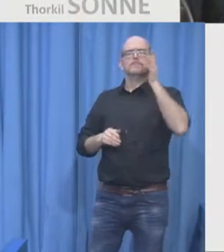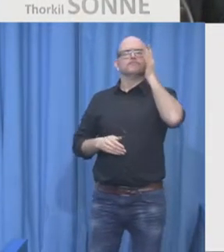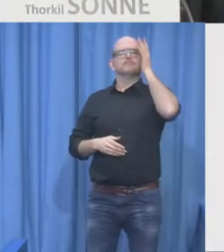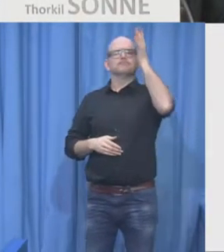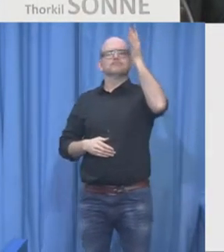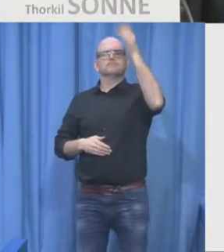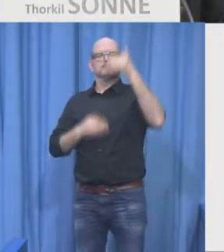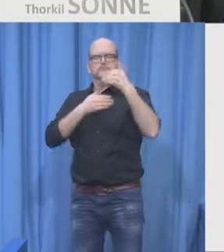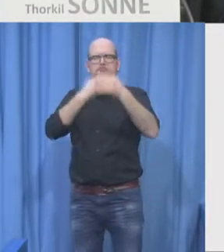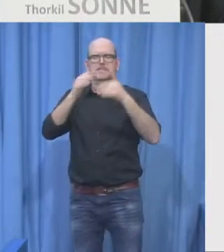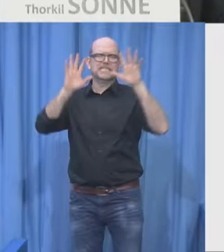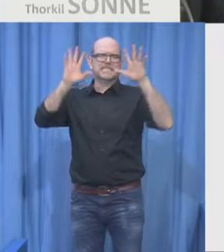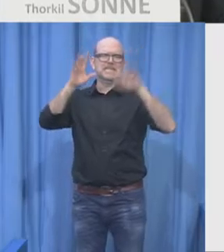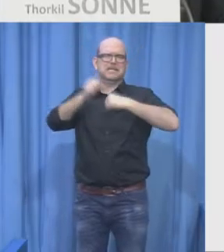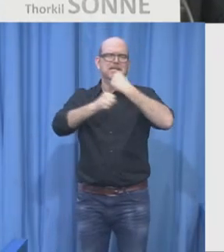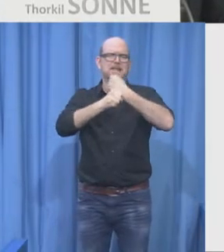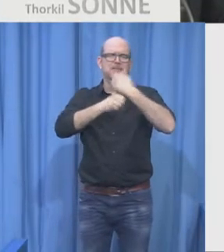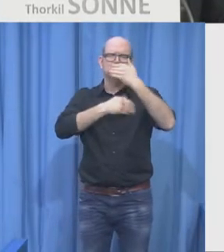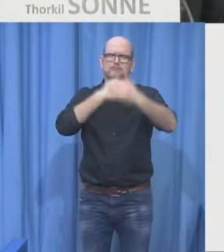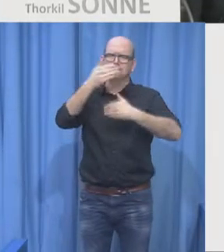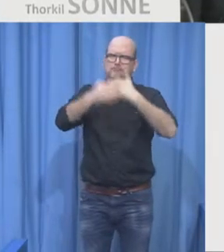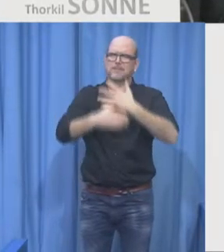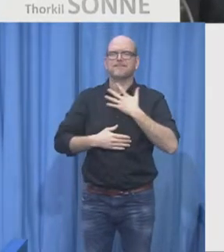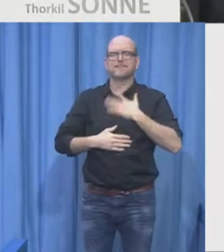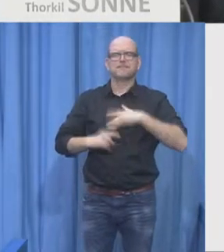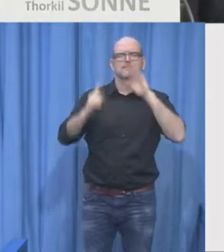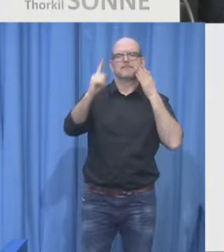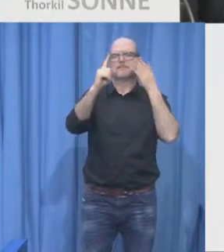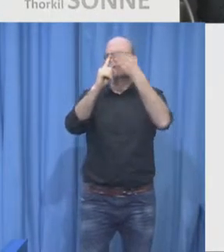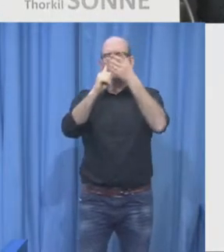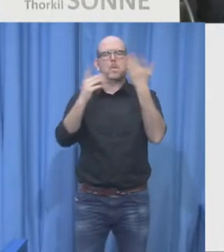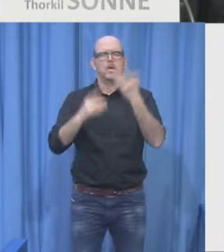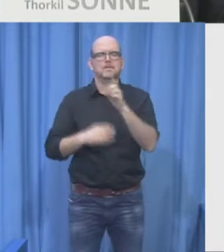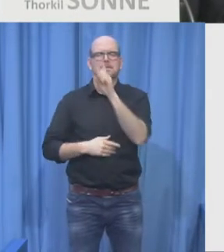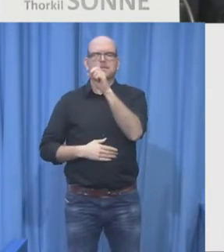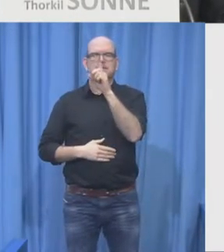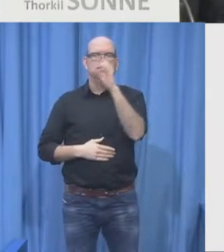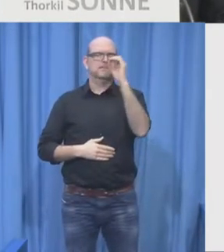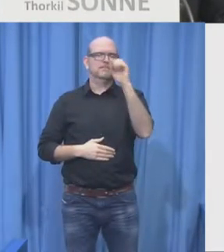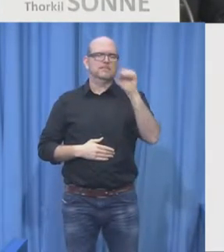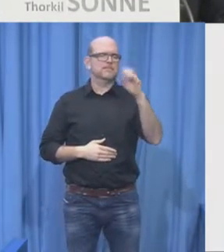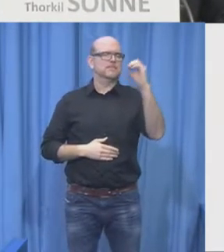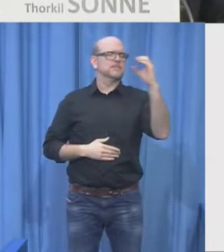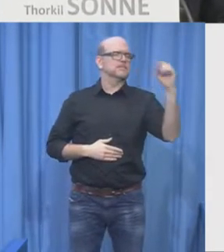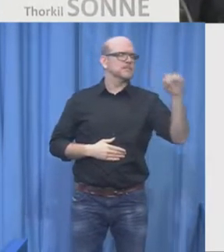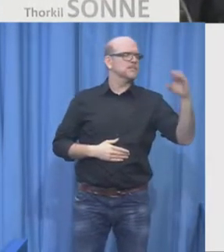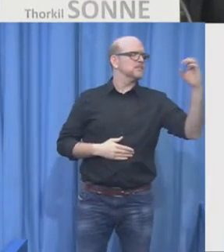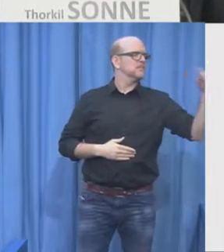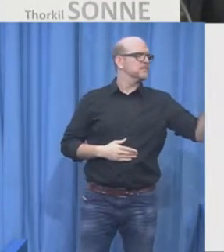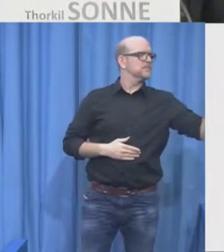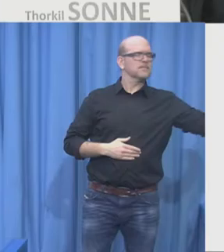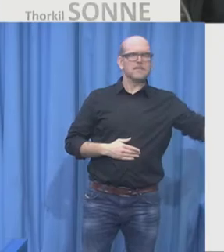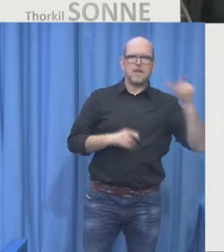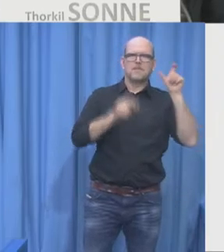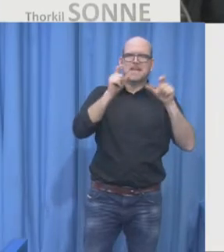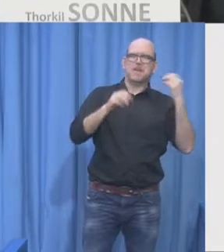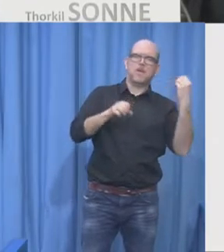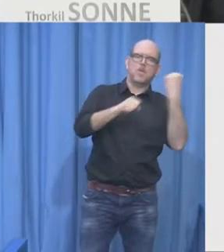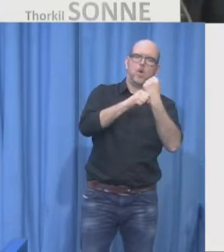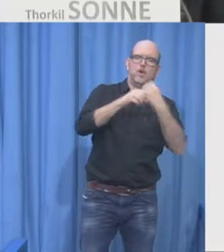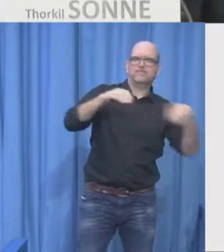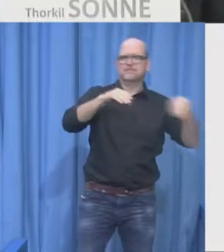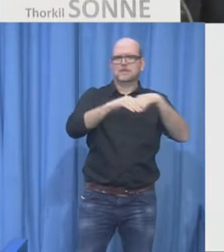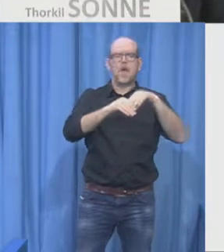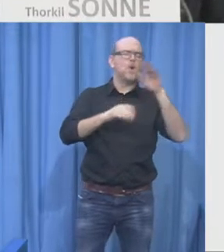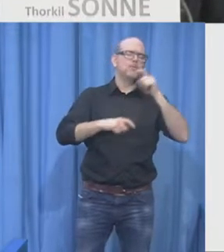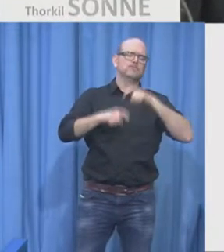globally. And we have to think of how can we mainstream our experiences so we can plug into the standard